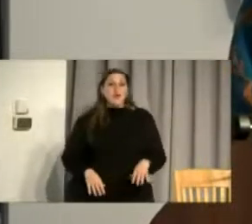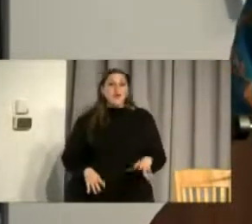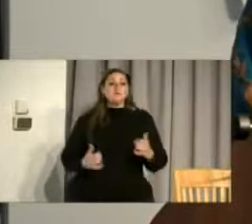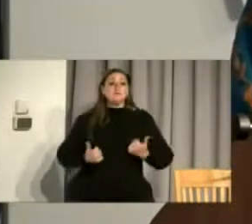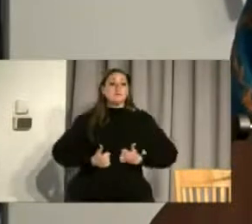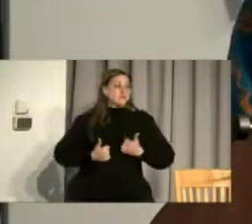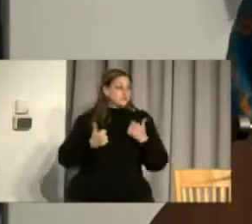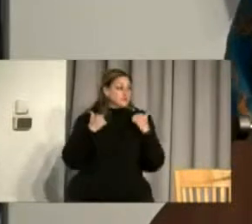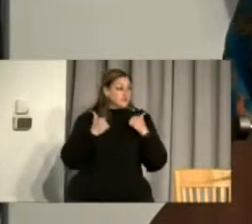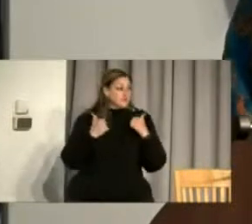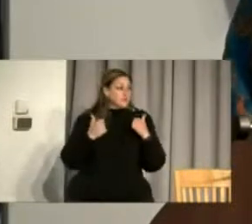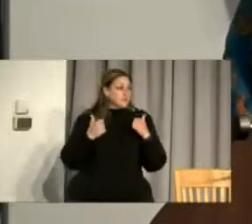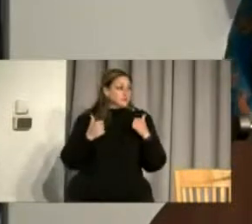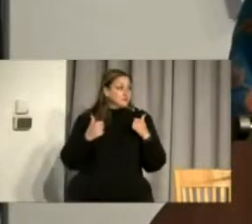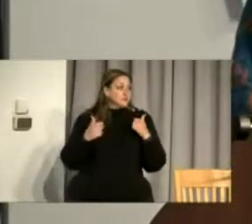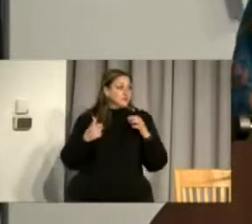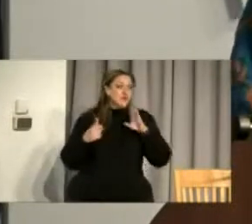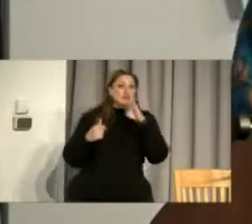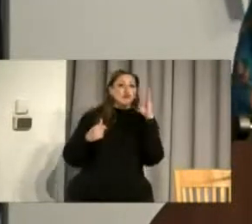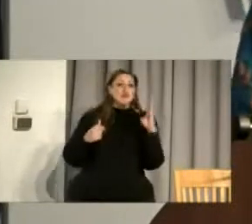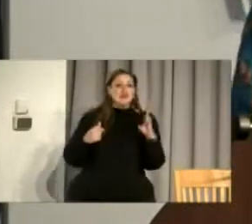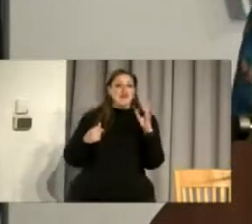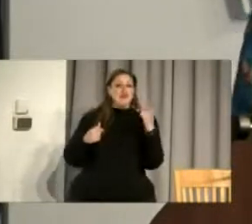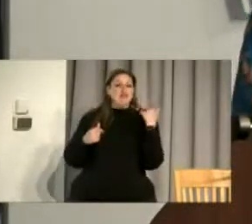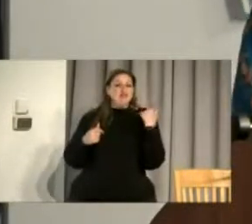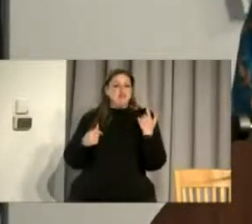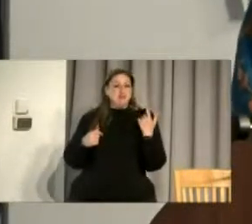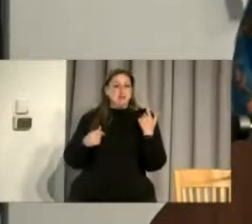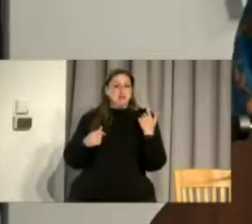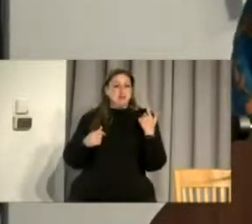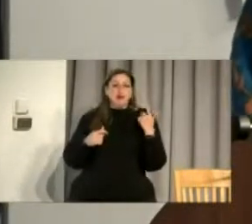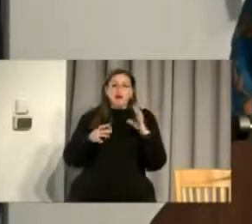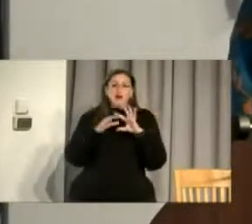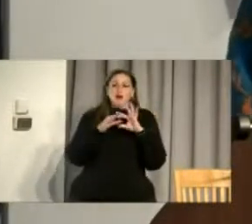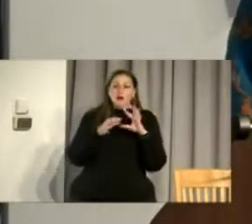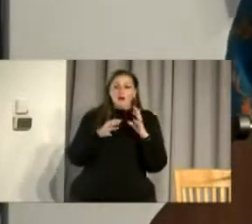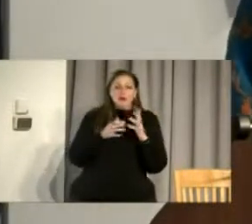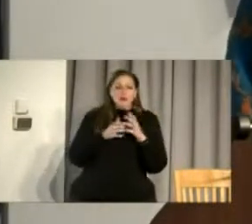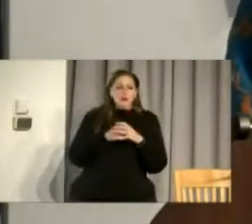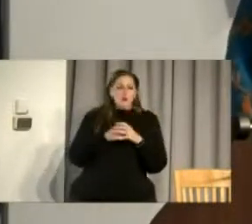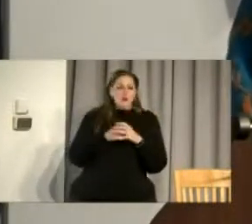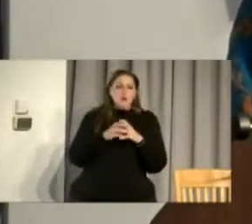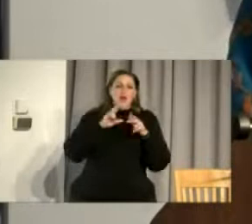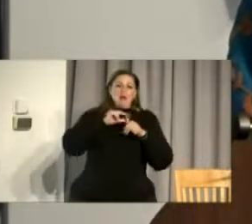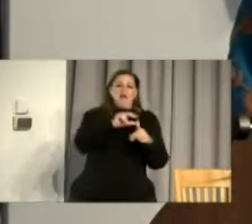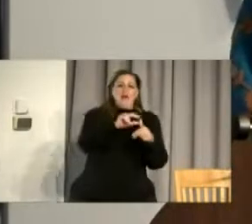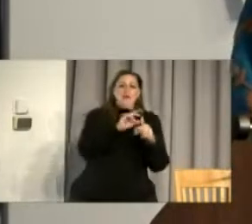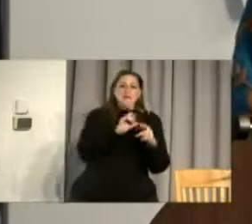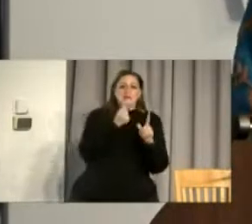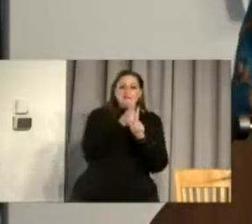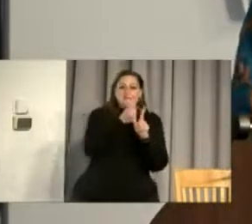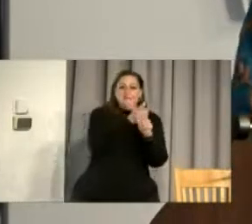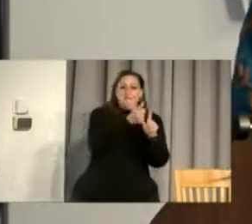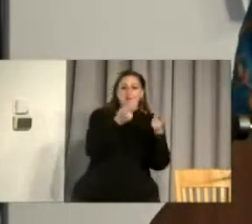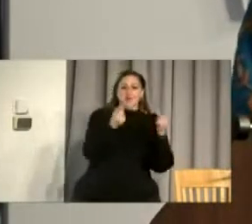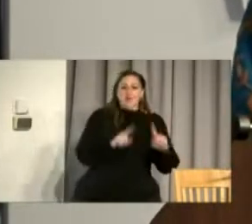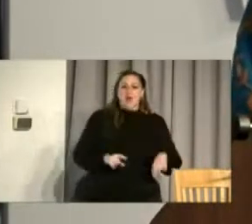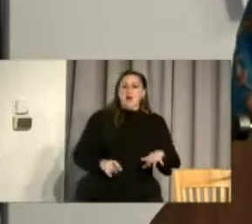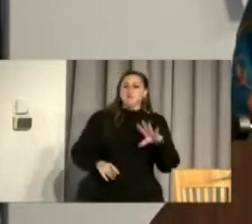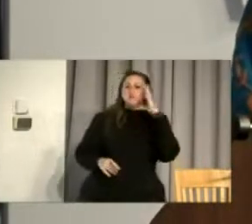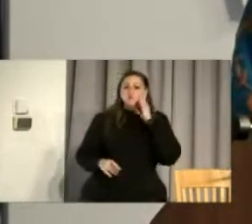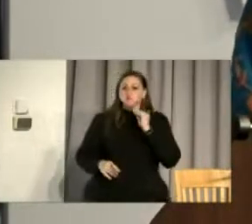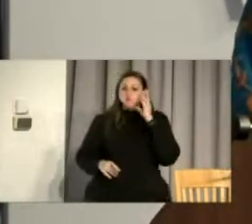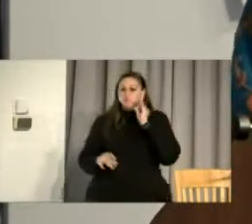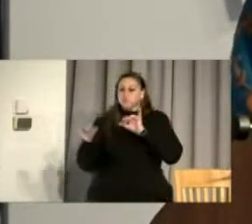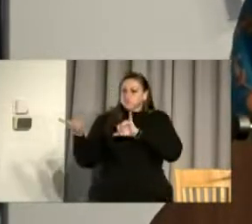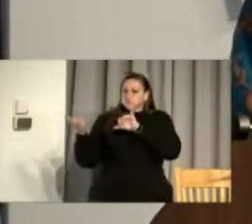an island that was hit by 2 hurricanes, one after the other, we experienced firsthand